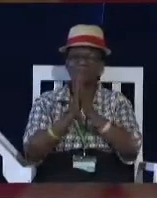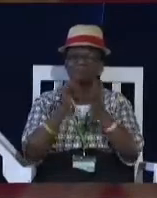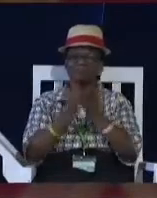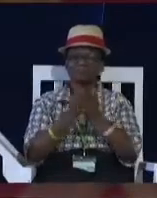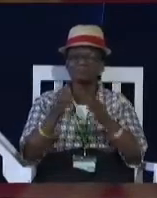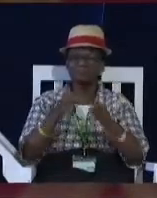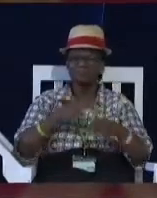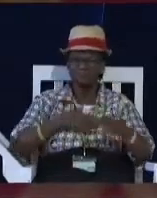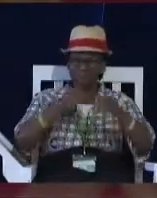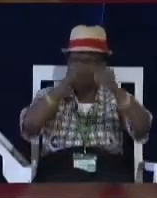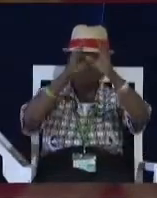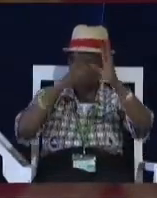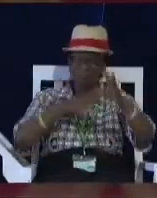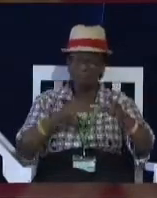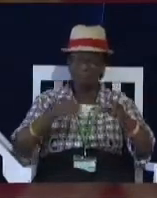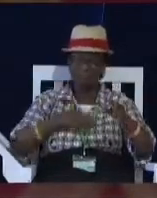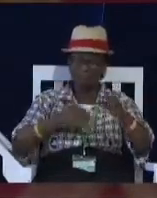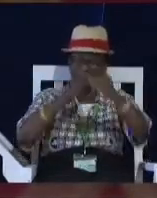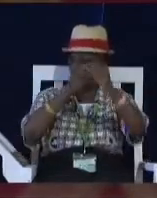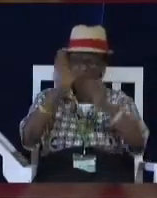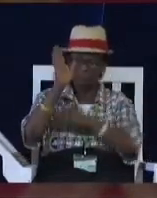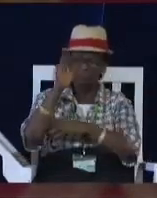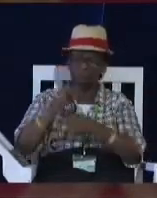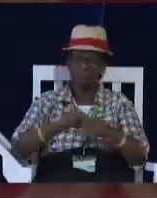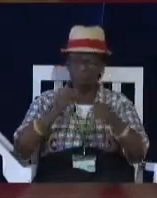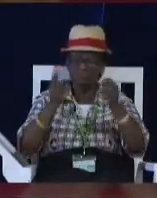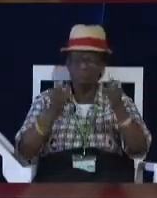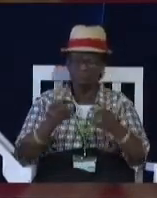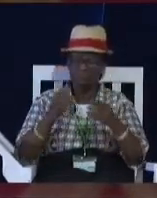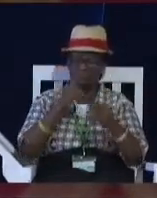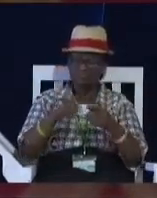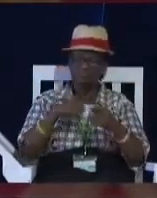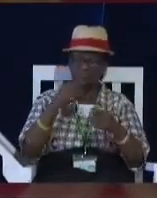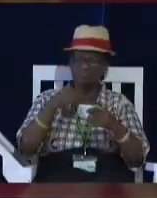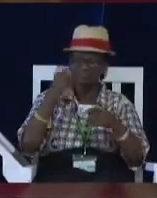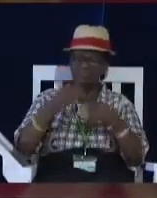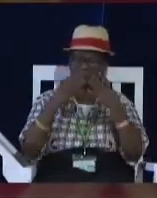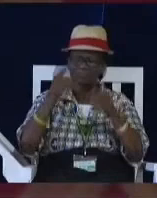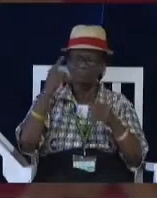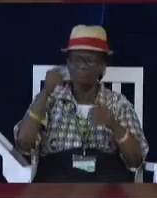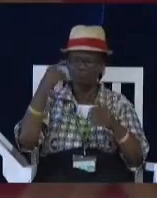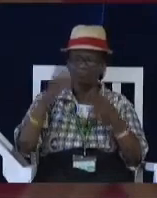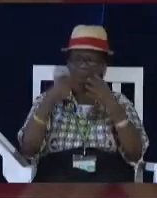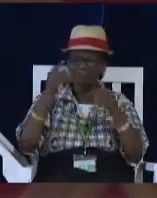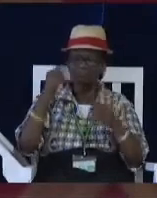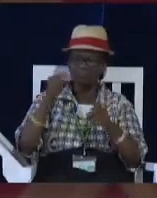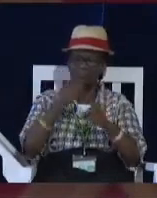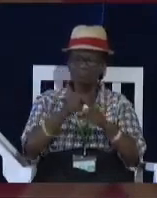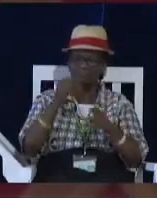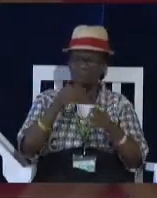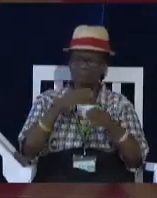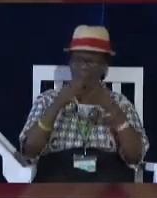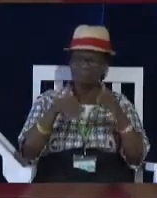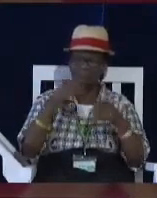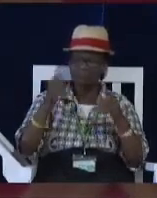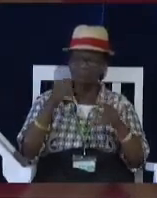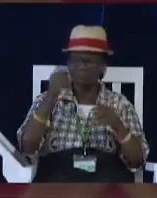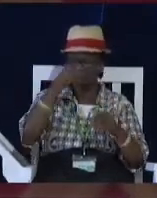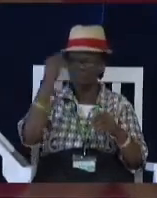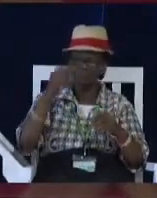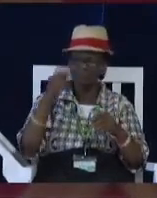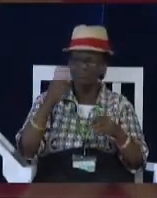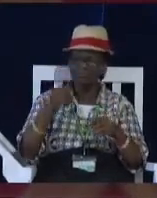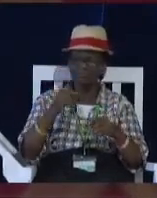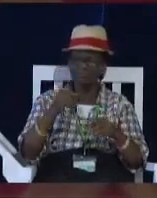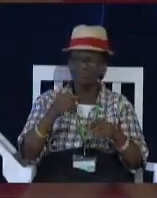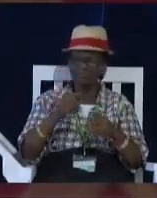My Father, my God, I want to say thank you. Thank you for your word. Thank you because tonight is that